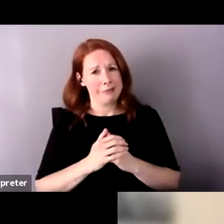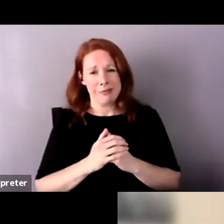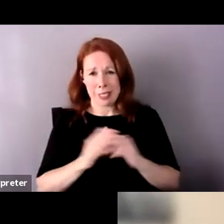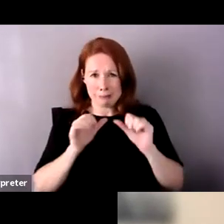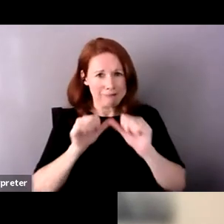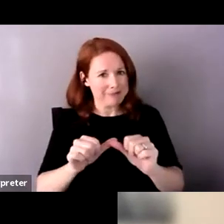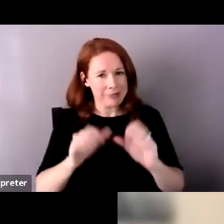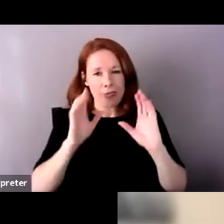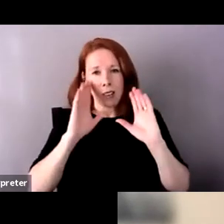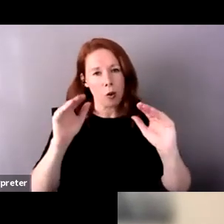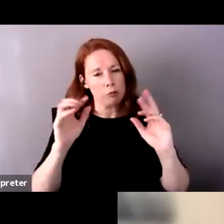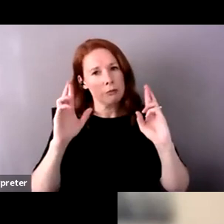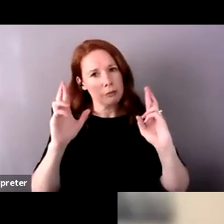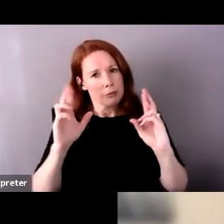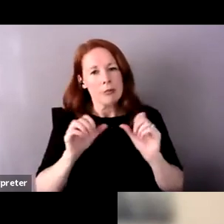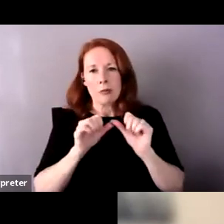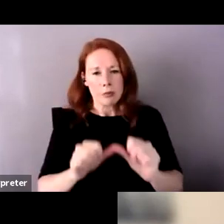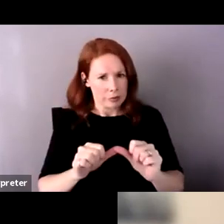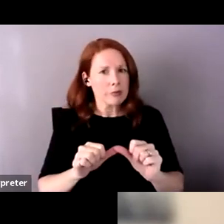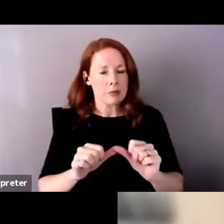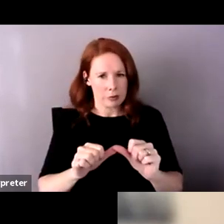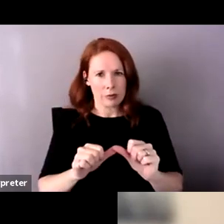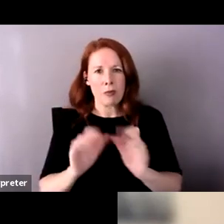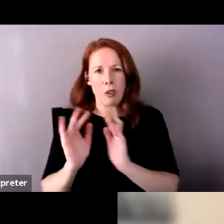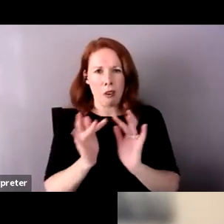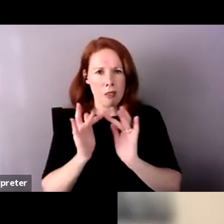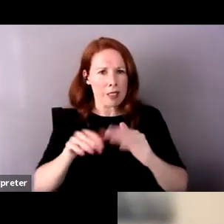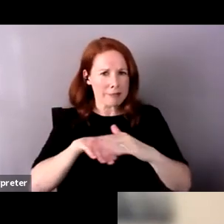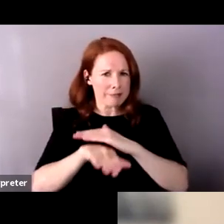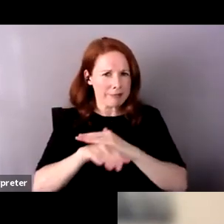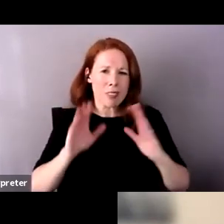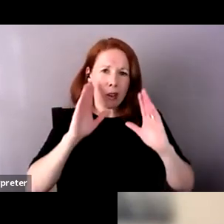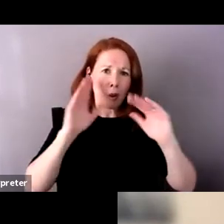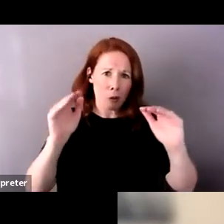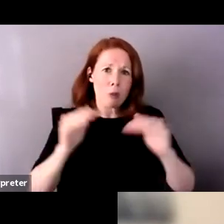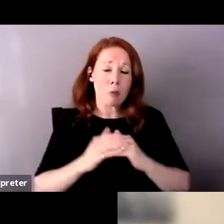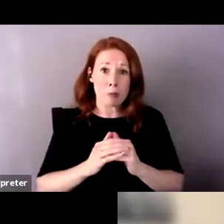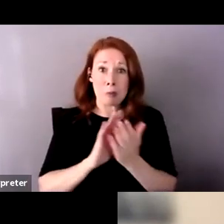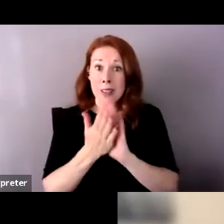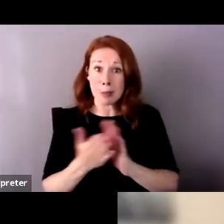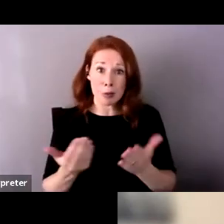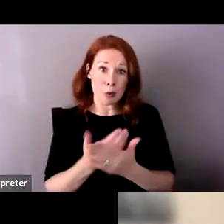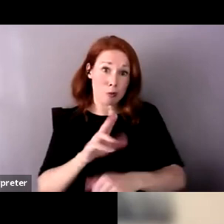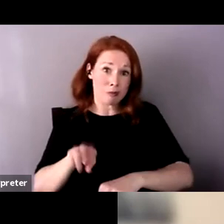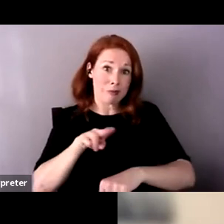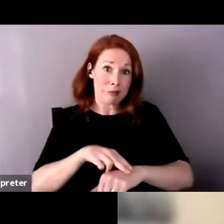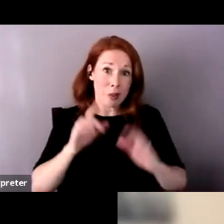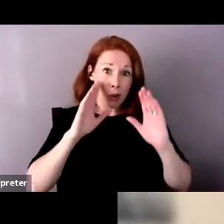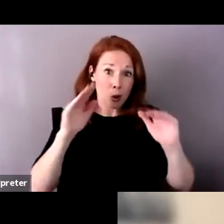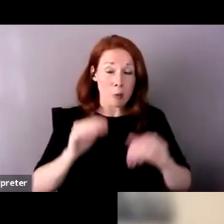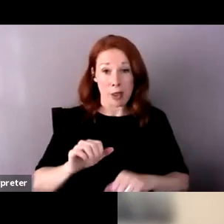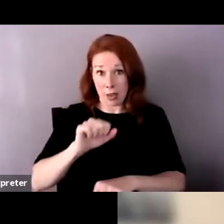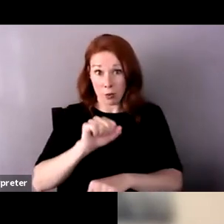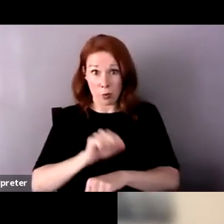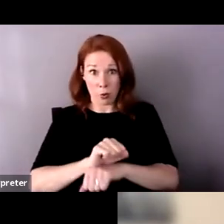begin to shift. I hope that we keep that level of accessibility normal in our lives, and also that workplace